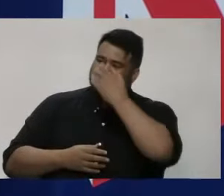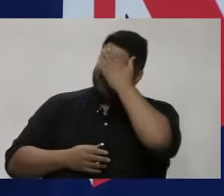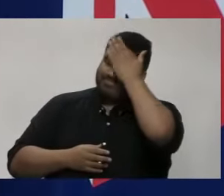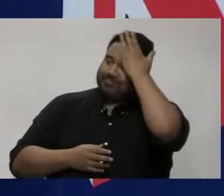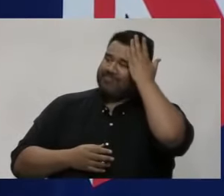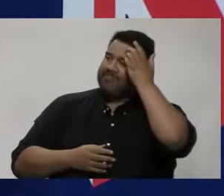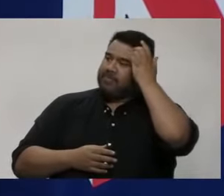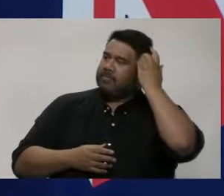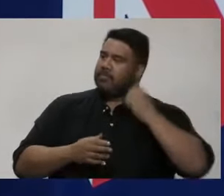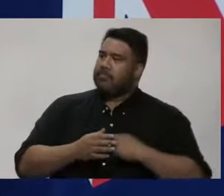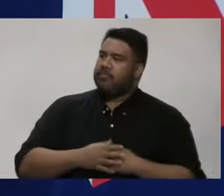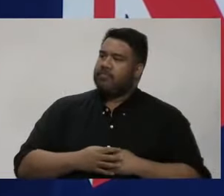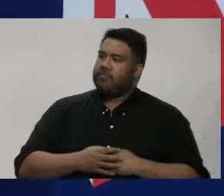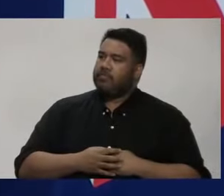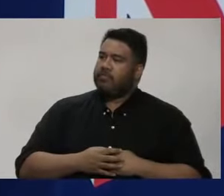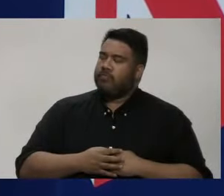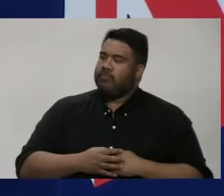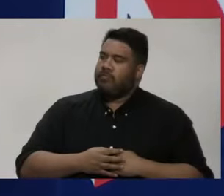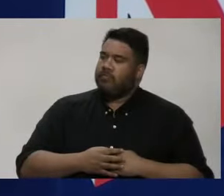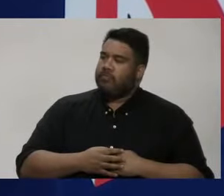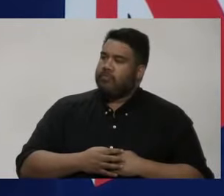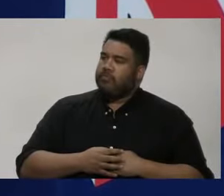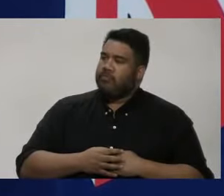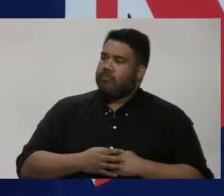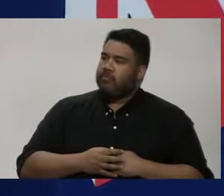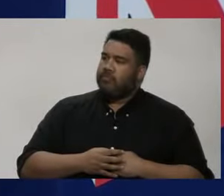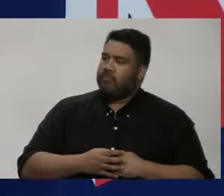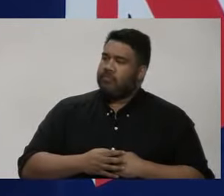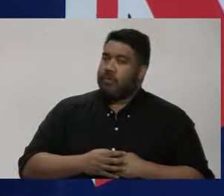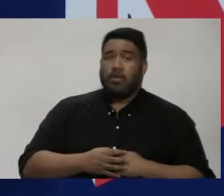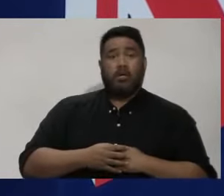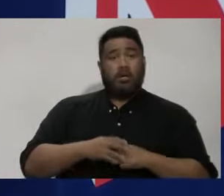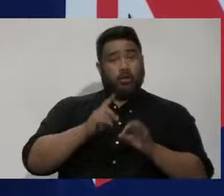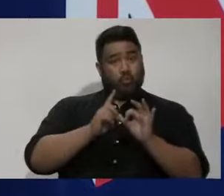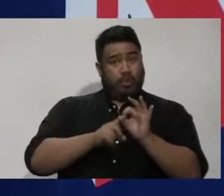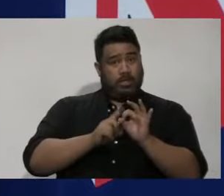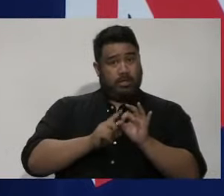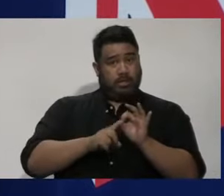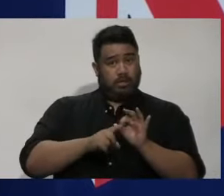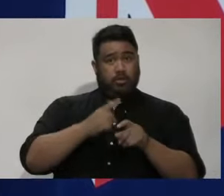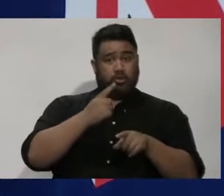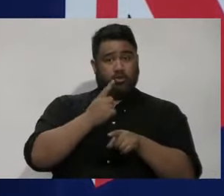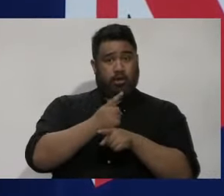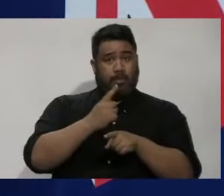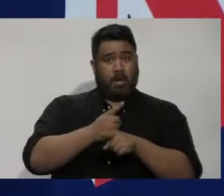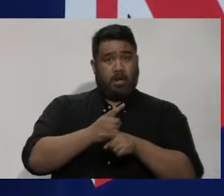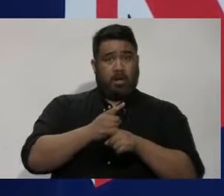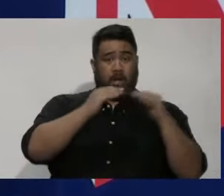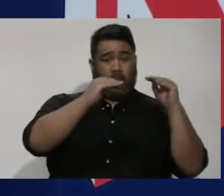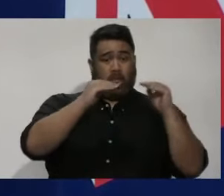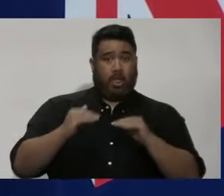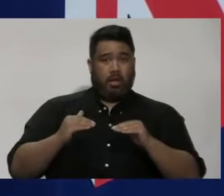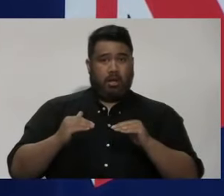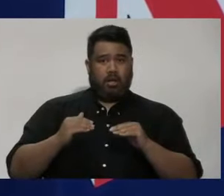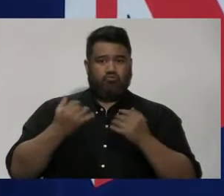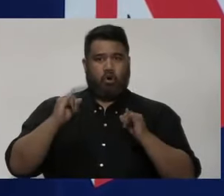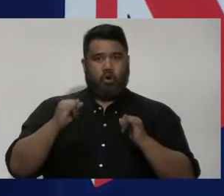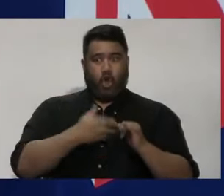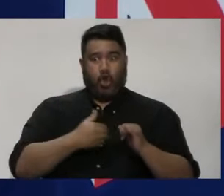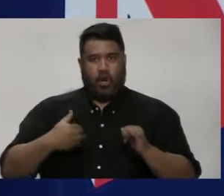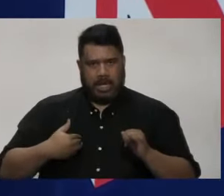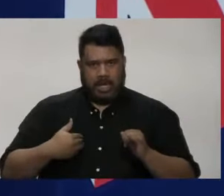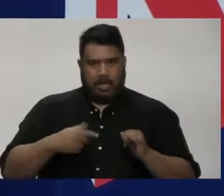Joe. you mentioned that the potential costs of going too early were greater than the